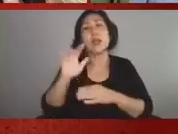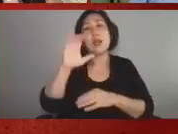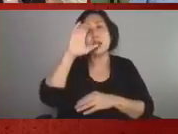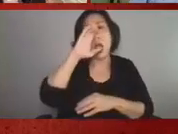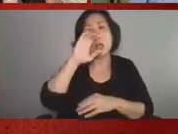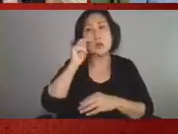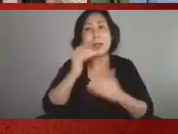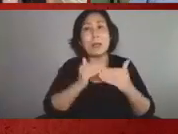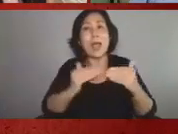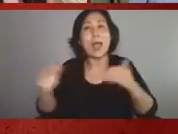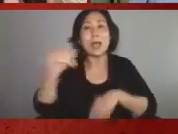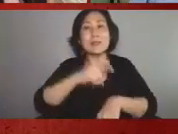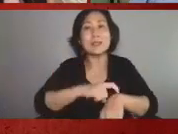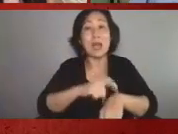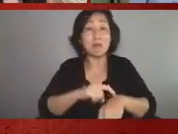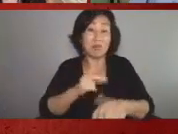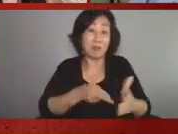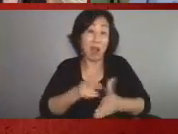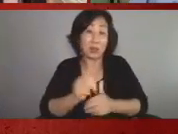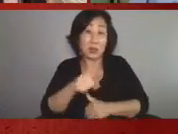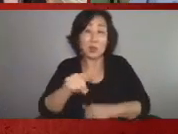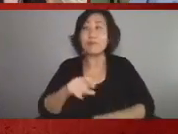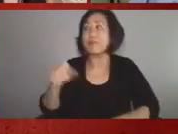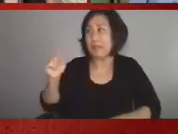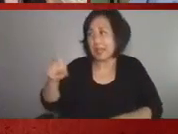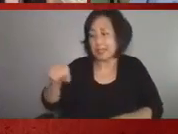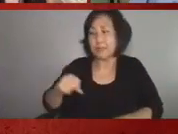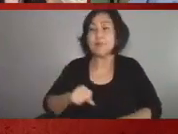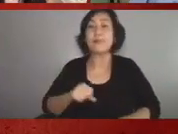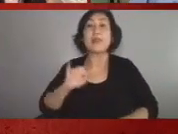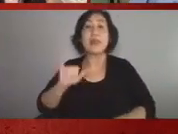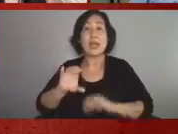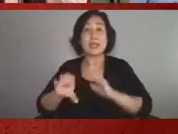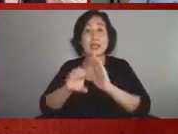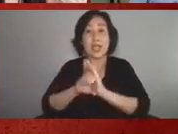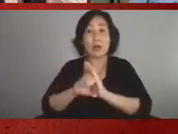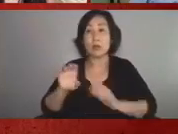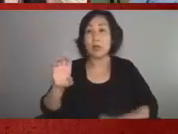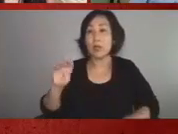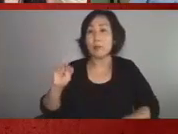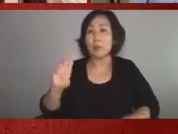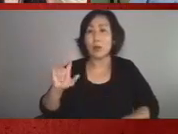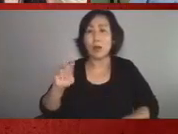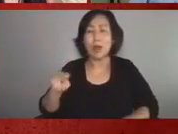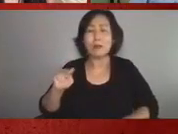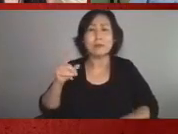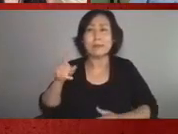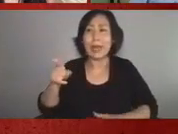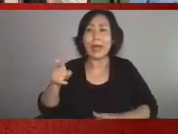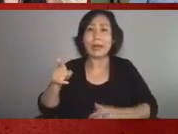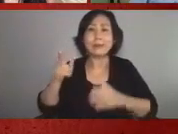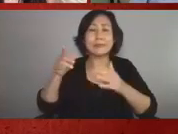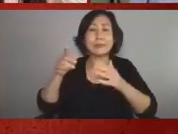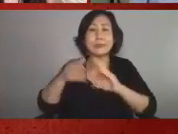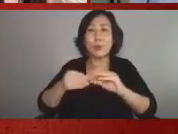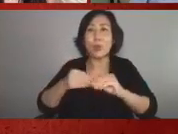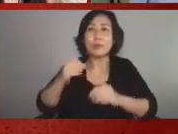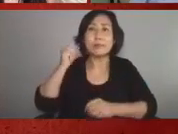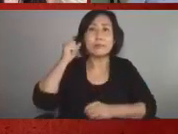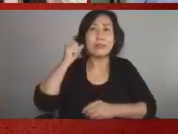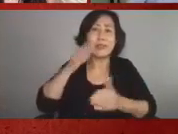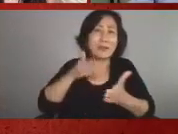was a little bit ahead of its time, if I'm being totally honest with you. And you know, this character who's been around for